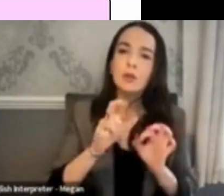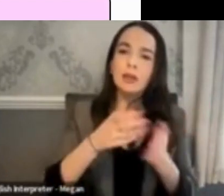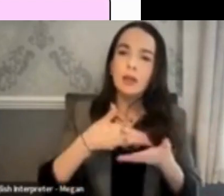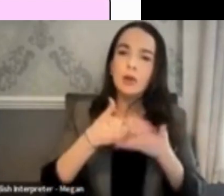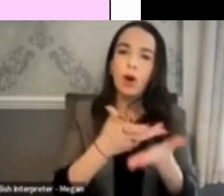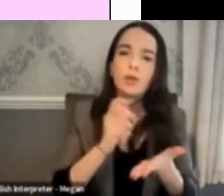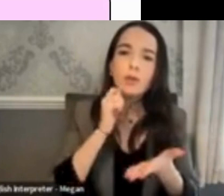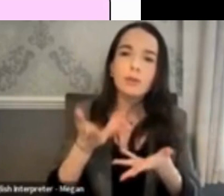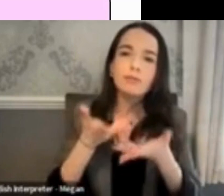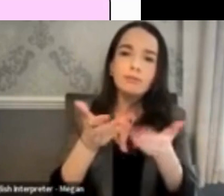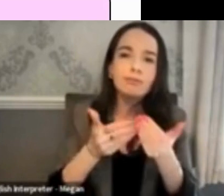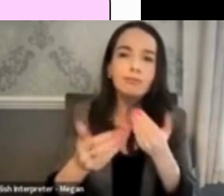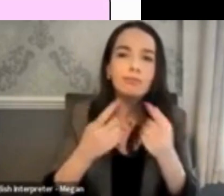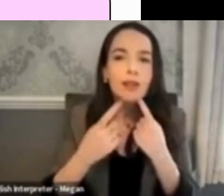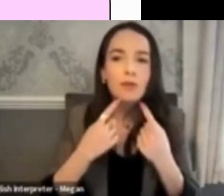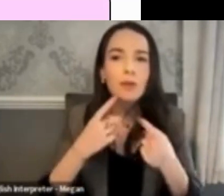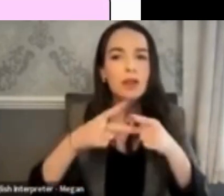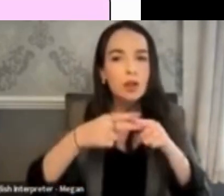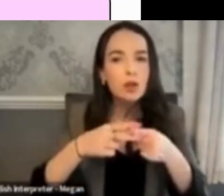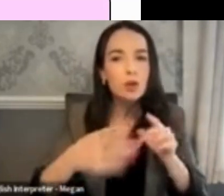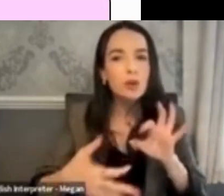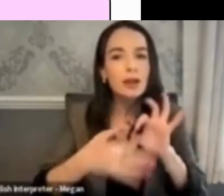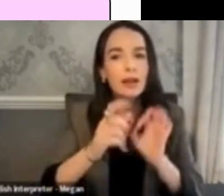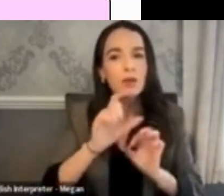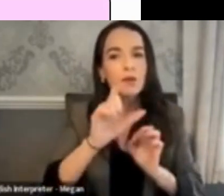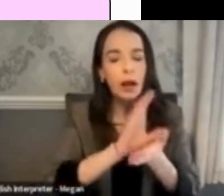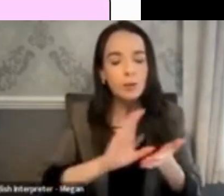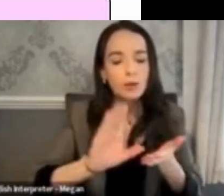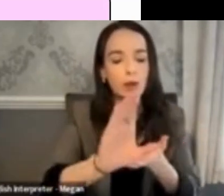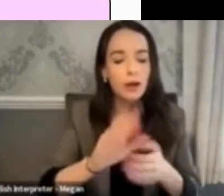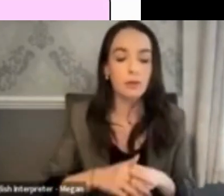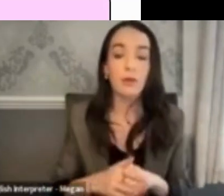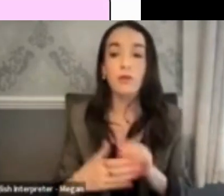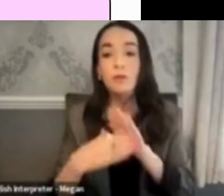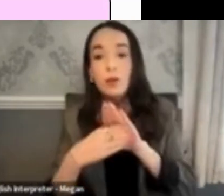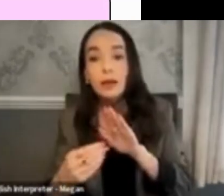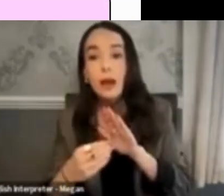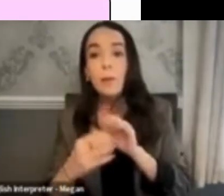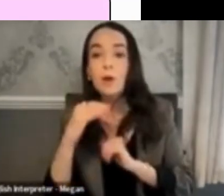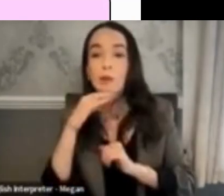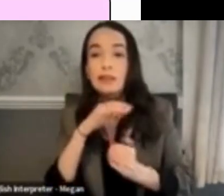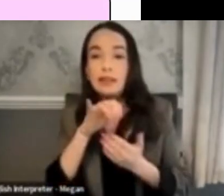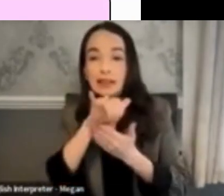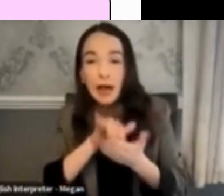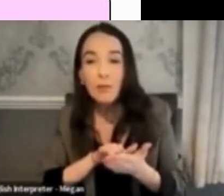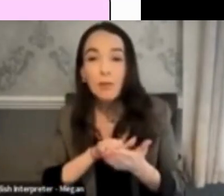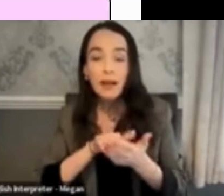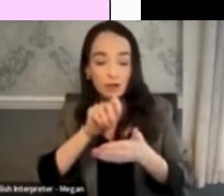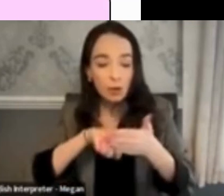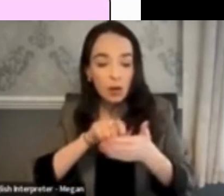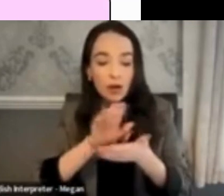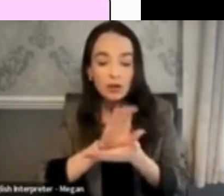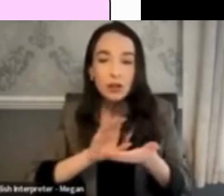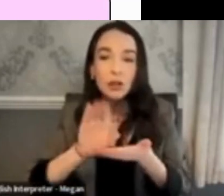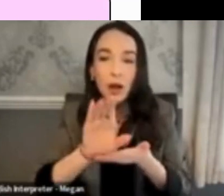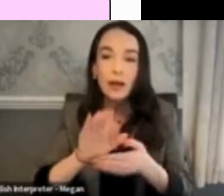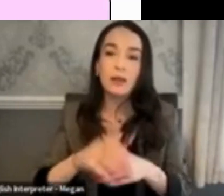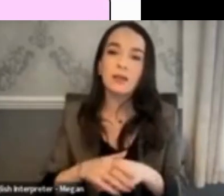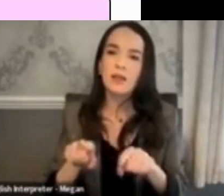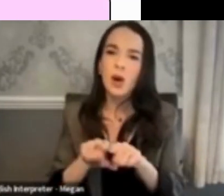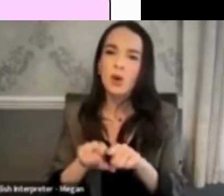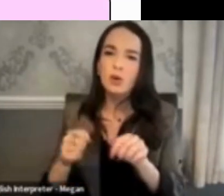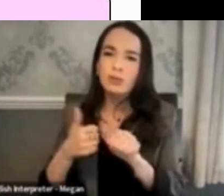tools about the capital grant. This will include templates for the purchasing plan and register for assets with some supporting